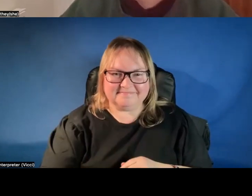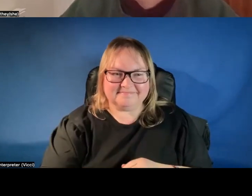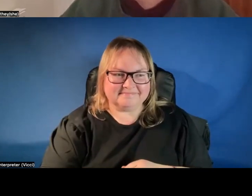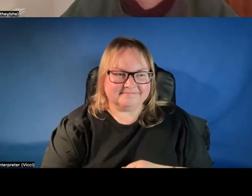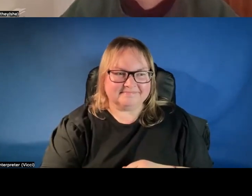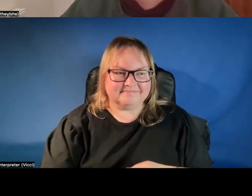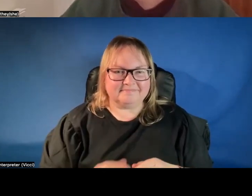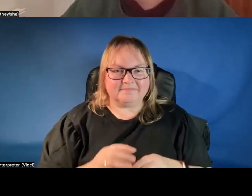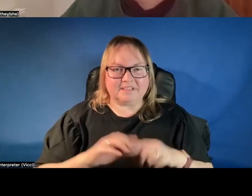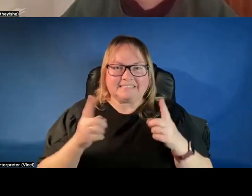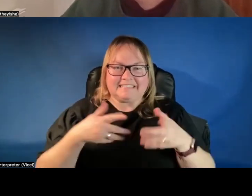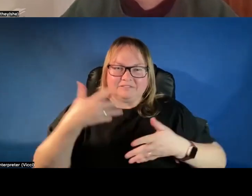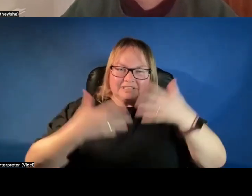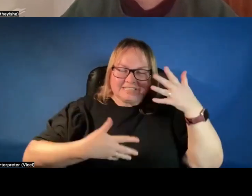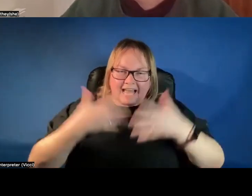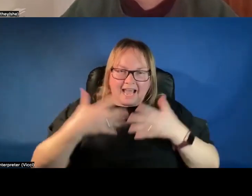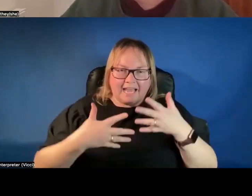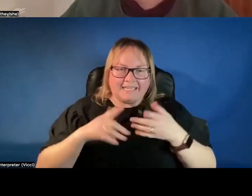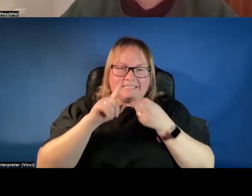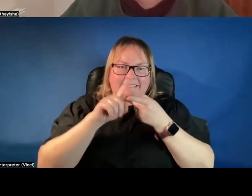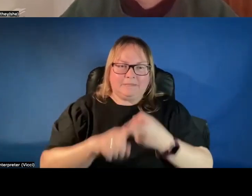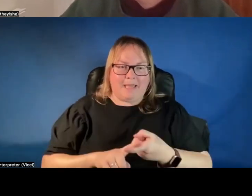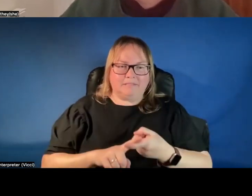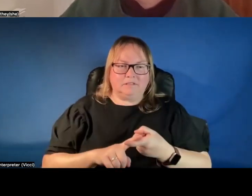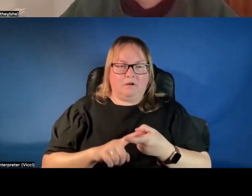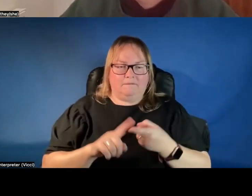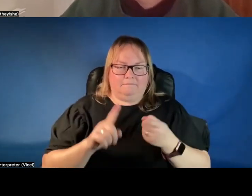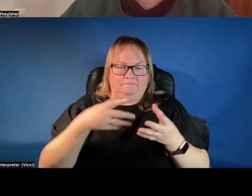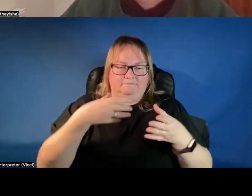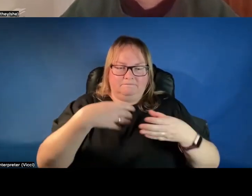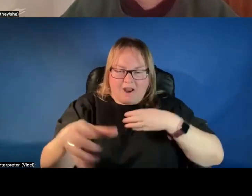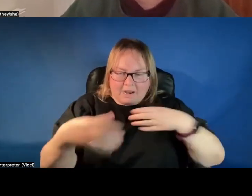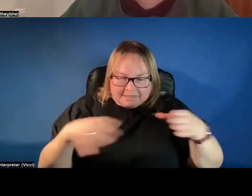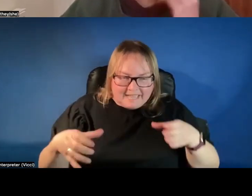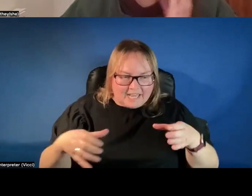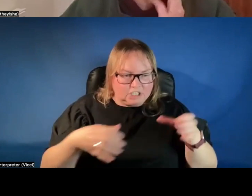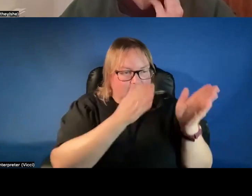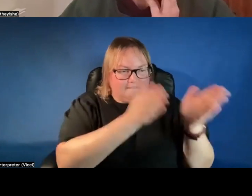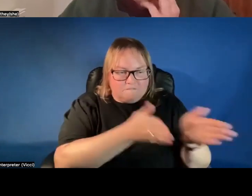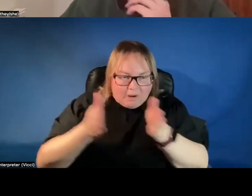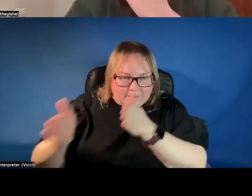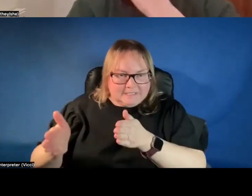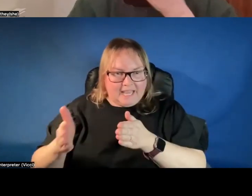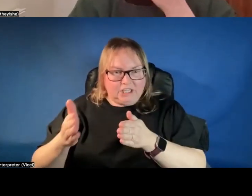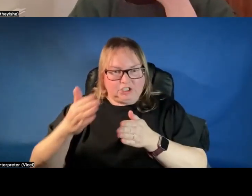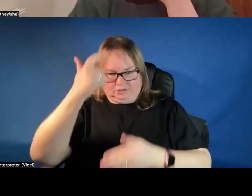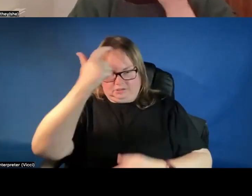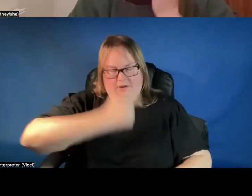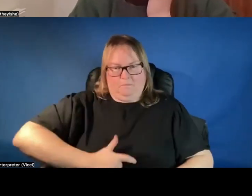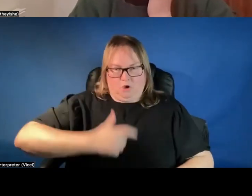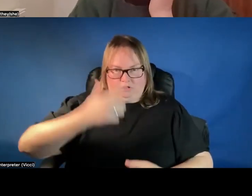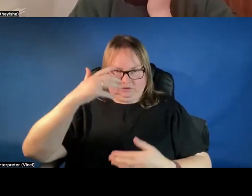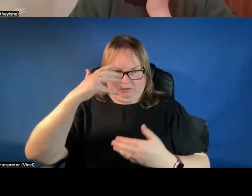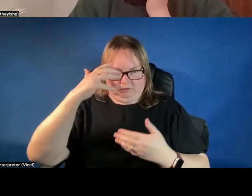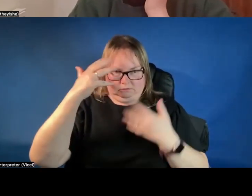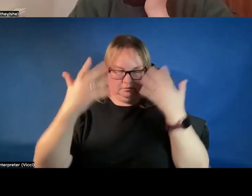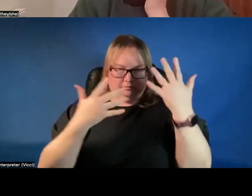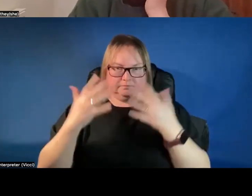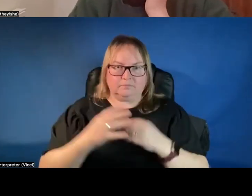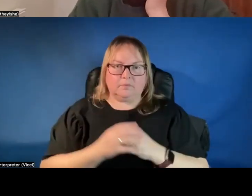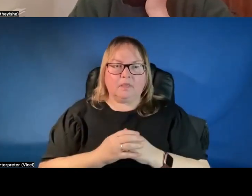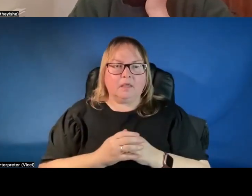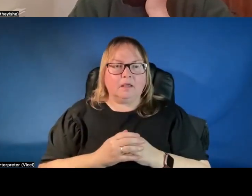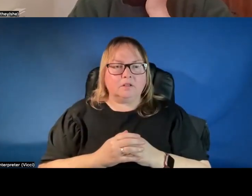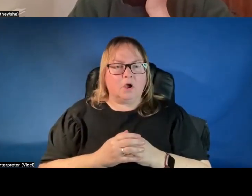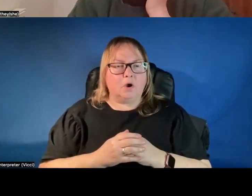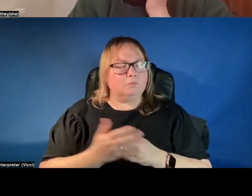Yeah, because there is that slippage. I was thinking earlier about when Char and Jennifer were talking about describing